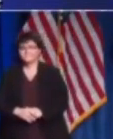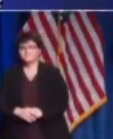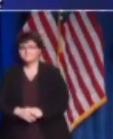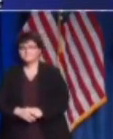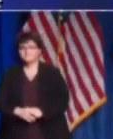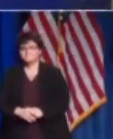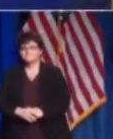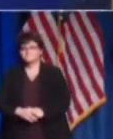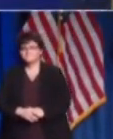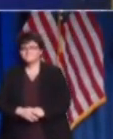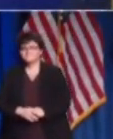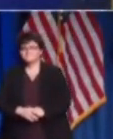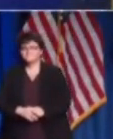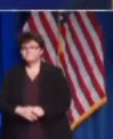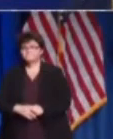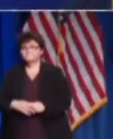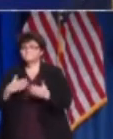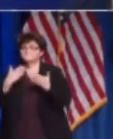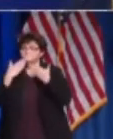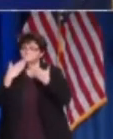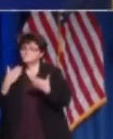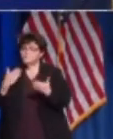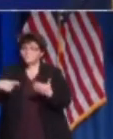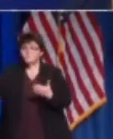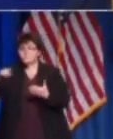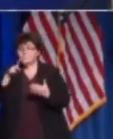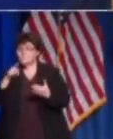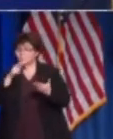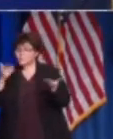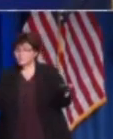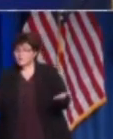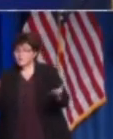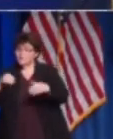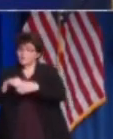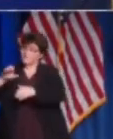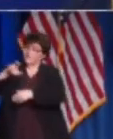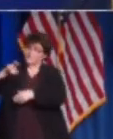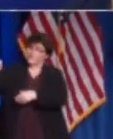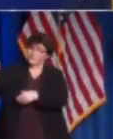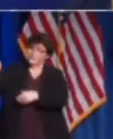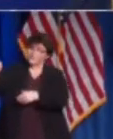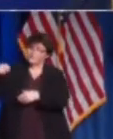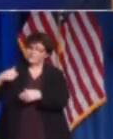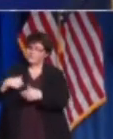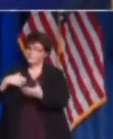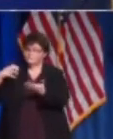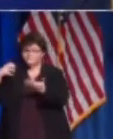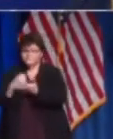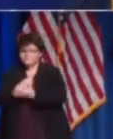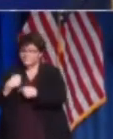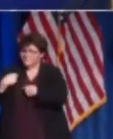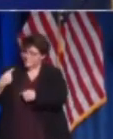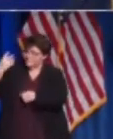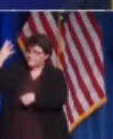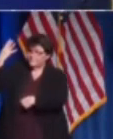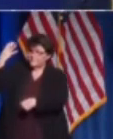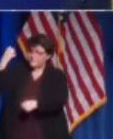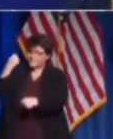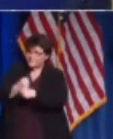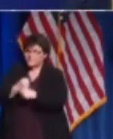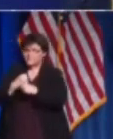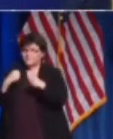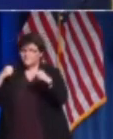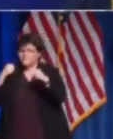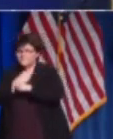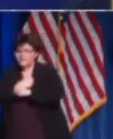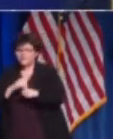Let me thank the people of this state for giving me the opportunity for the last 4 years to fight for you and your families every